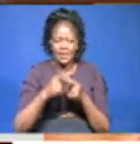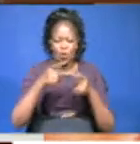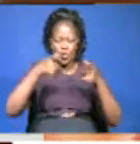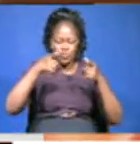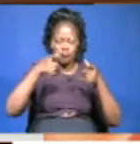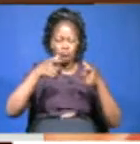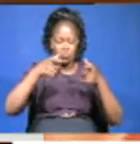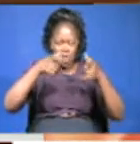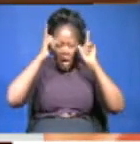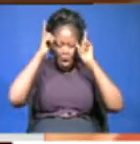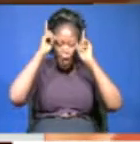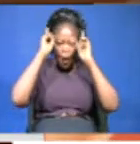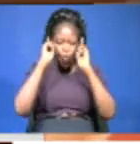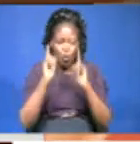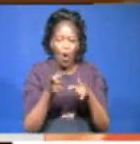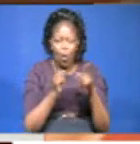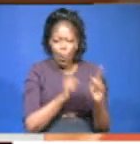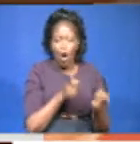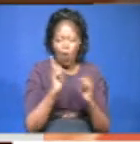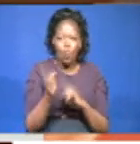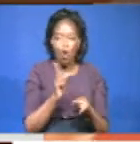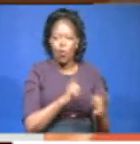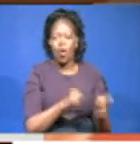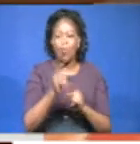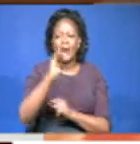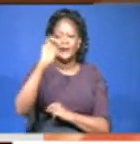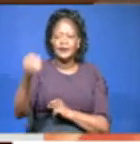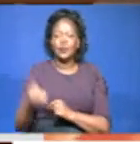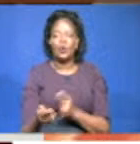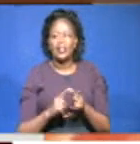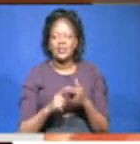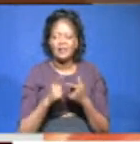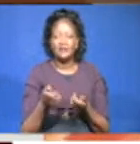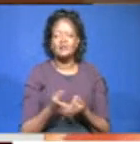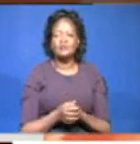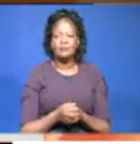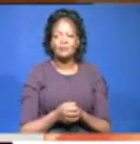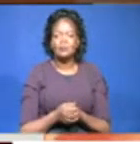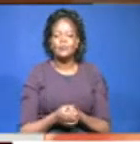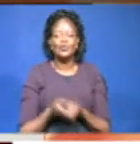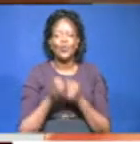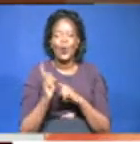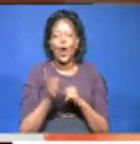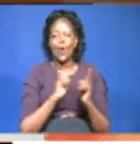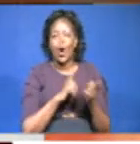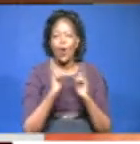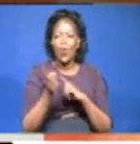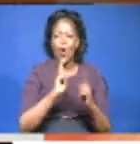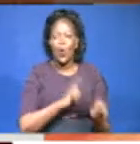region. Residents say the animals have formed an interesting pattern of roaming around,